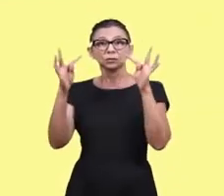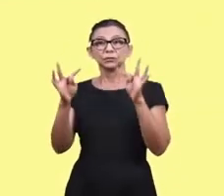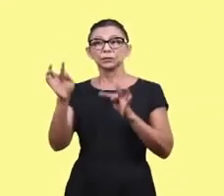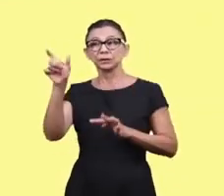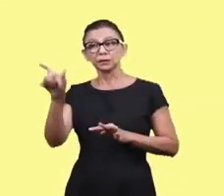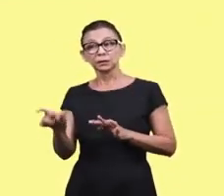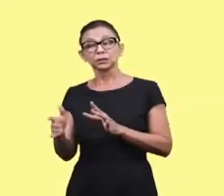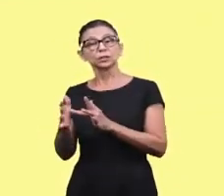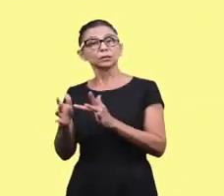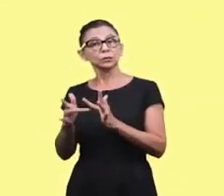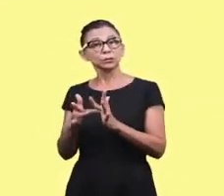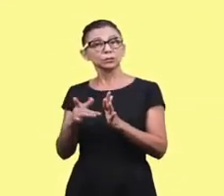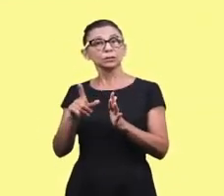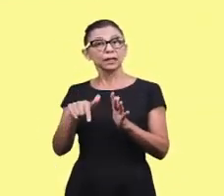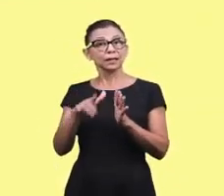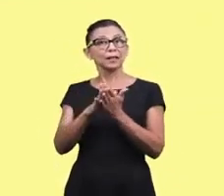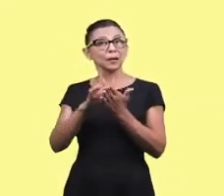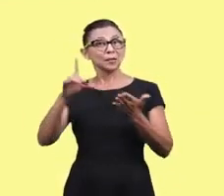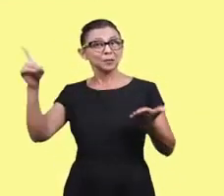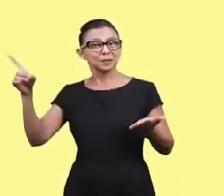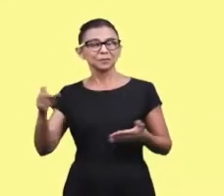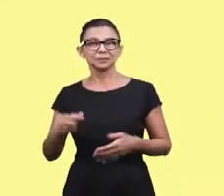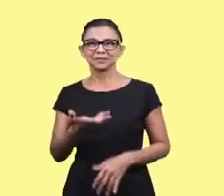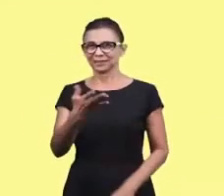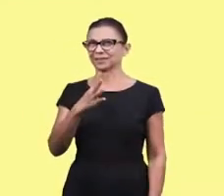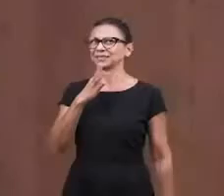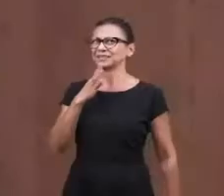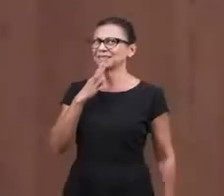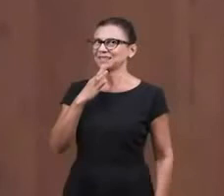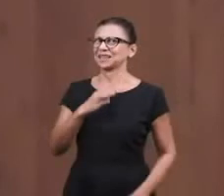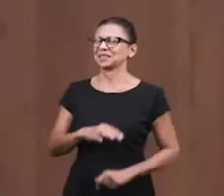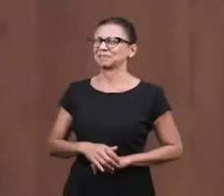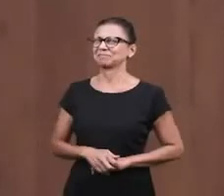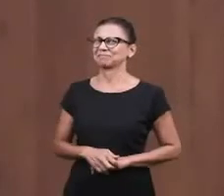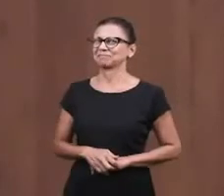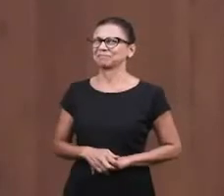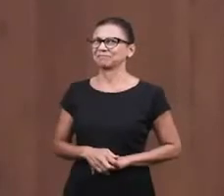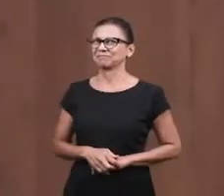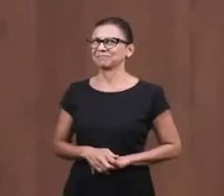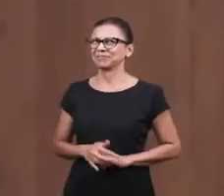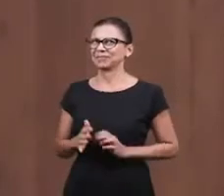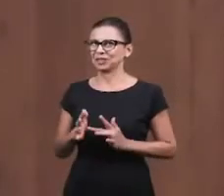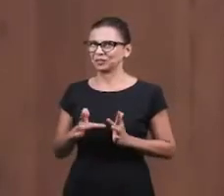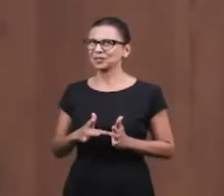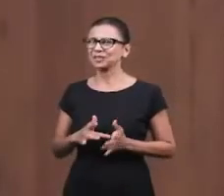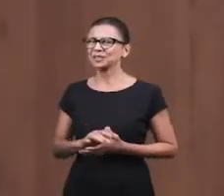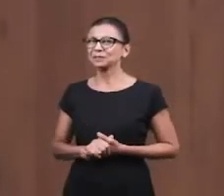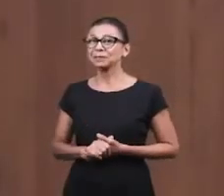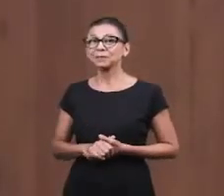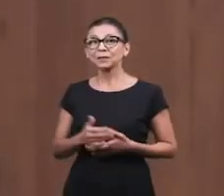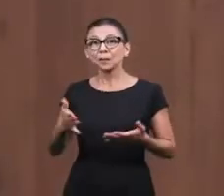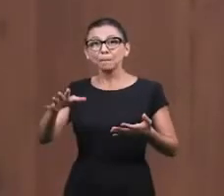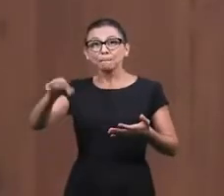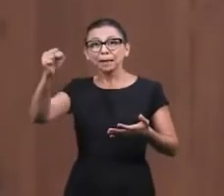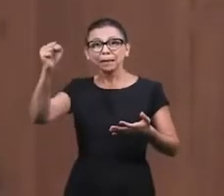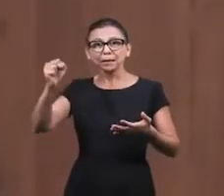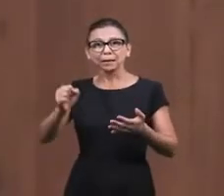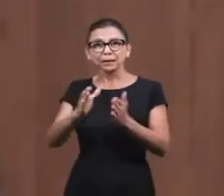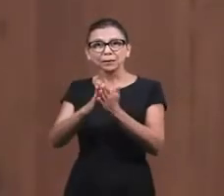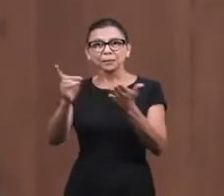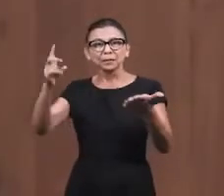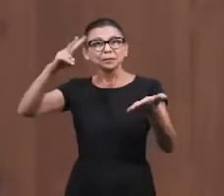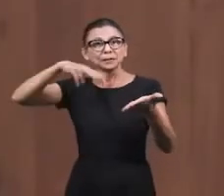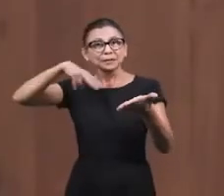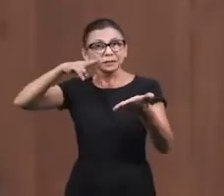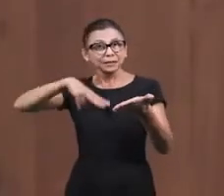So if you want to know Jesus, read the Word of God, read the Bible, that you're going to know him